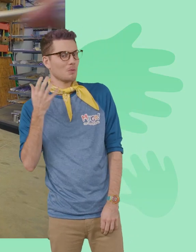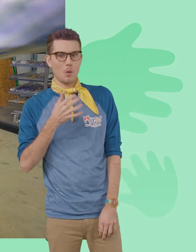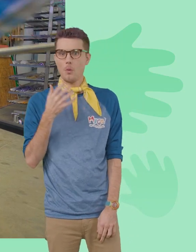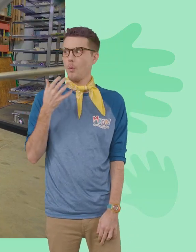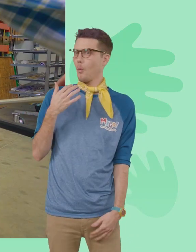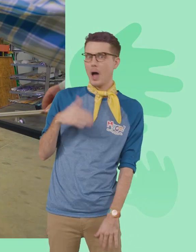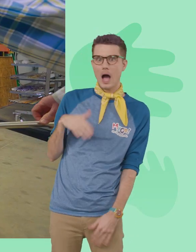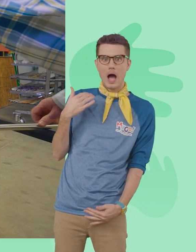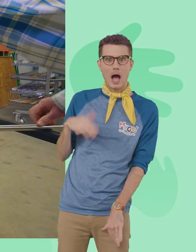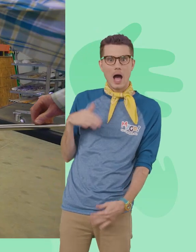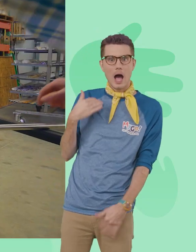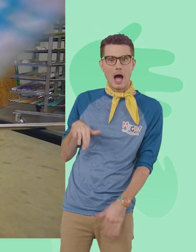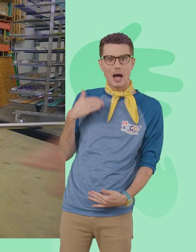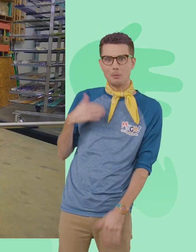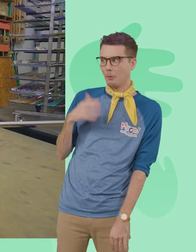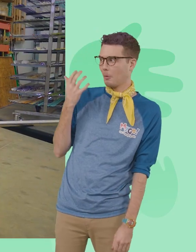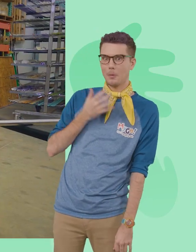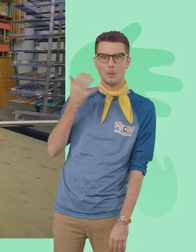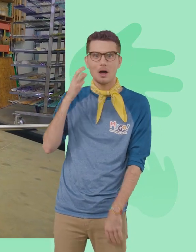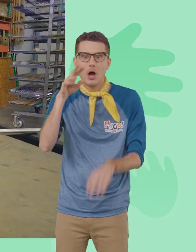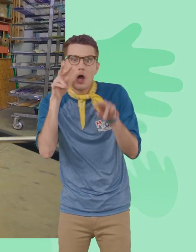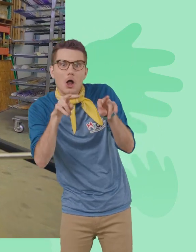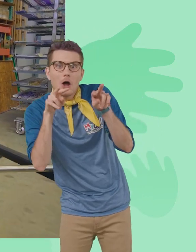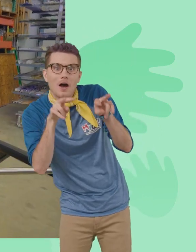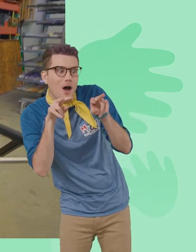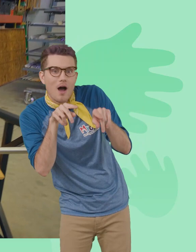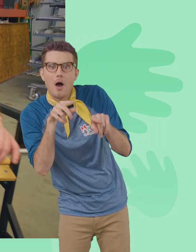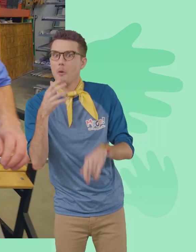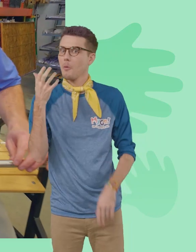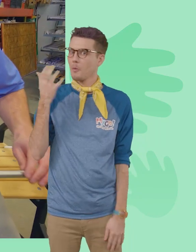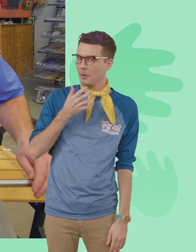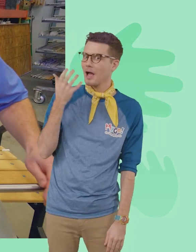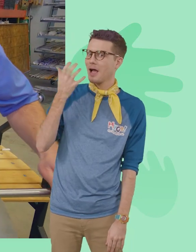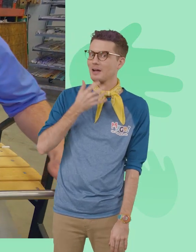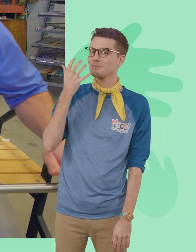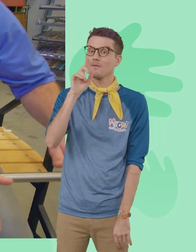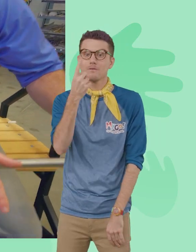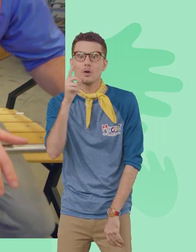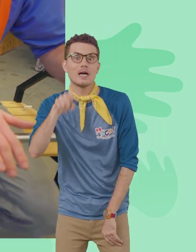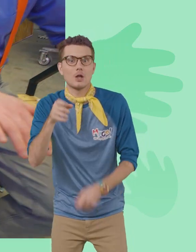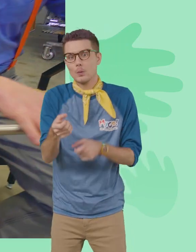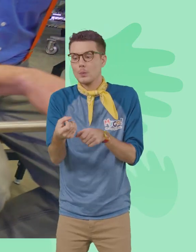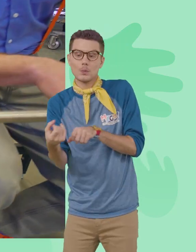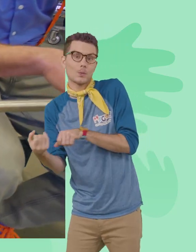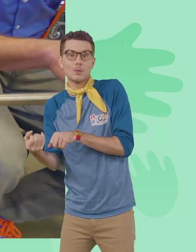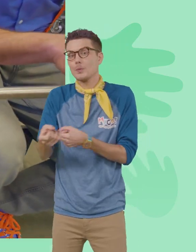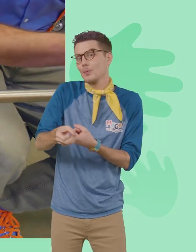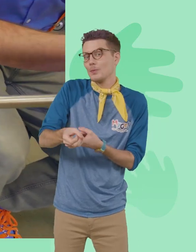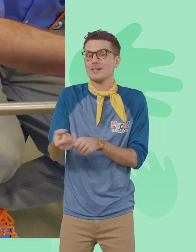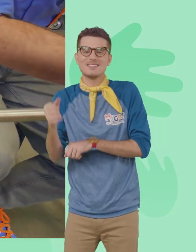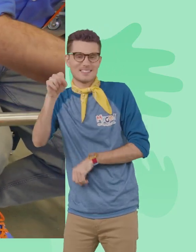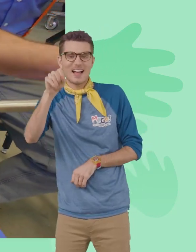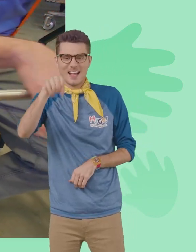Whoa. Whoa. it out. Whoa. First I need to roll it. Yeah.